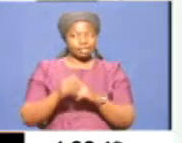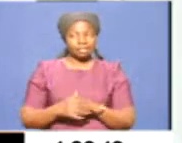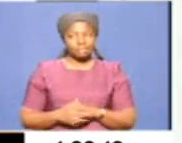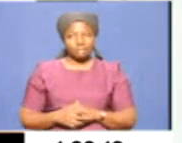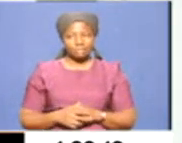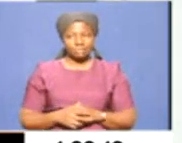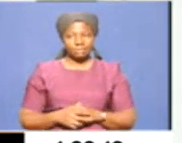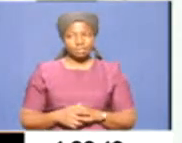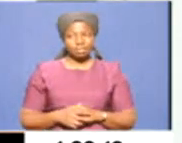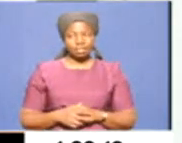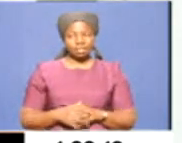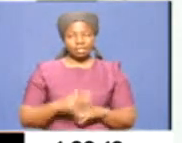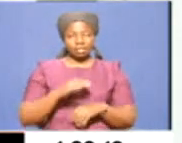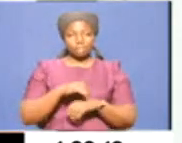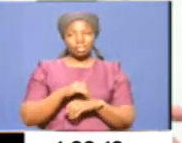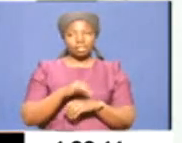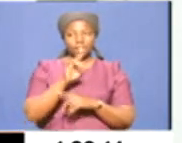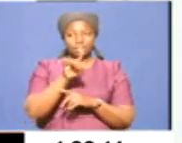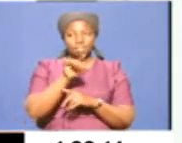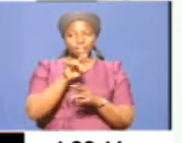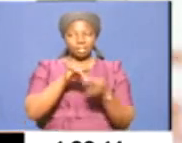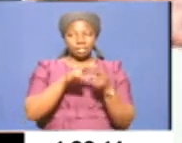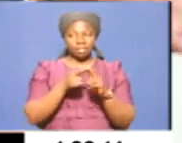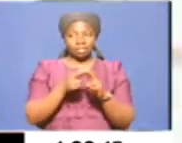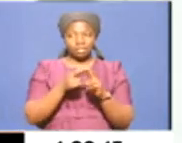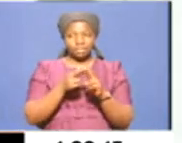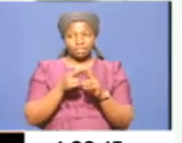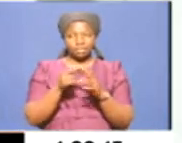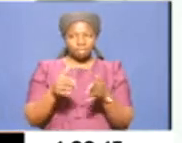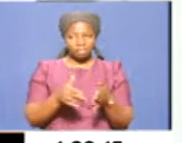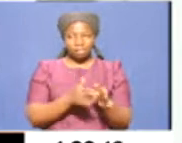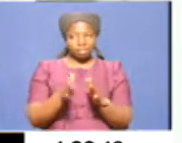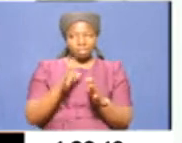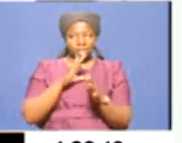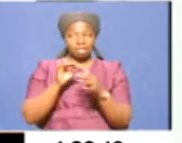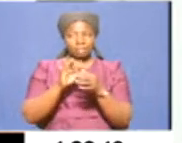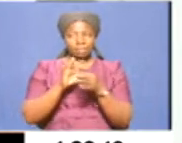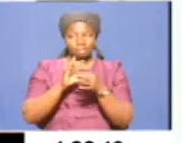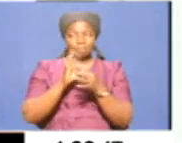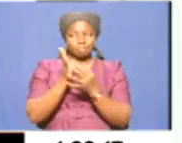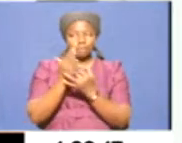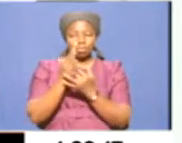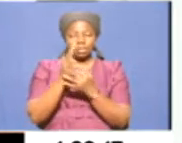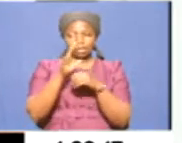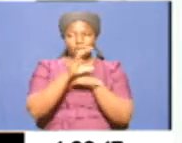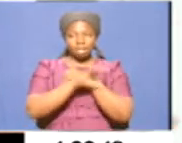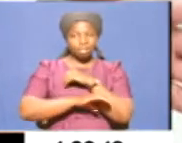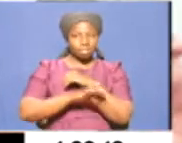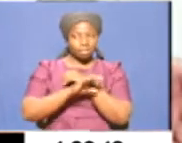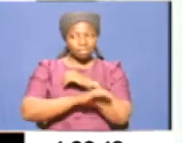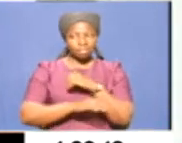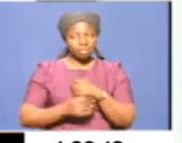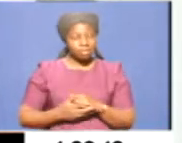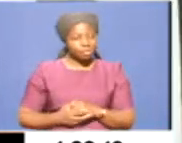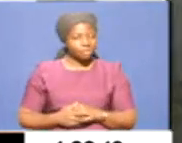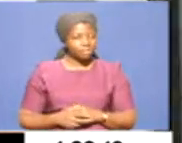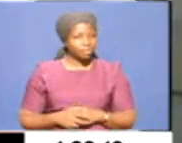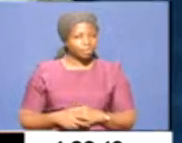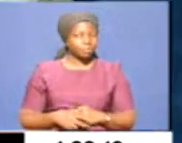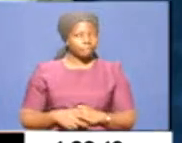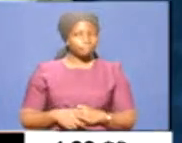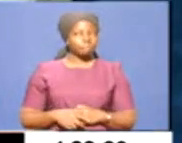to strengthening the partnership and the relationship between our two countries, and it's really a great pleasure and honor to see you